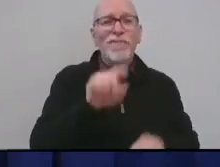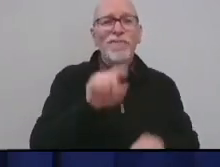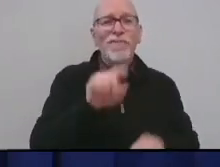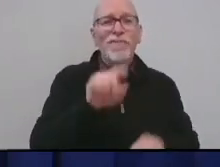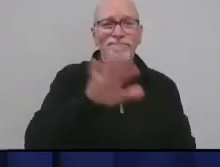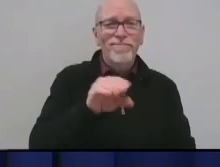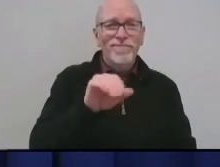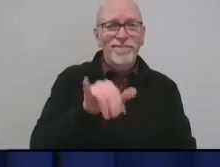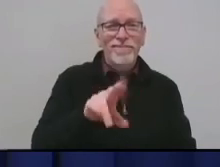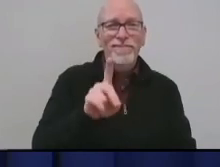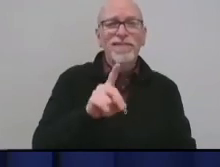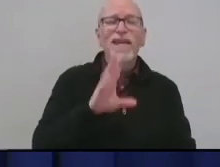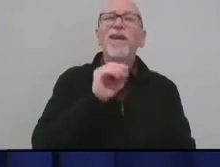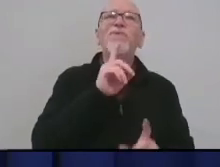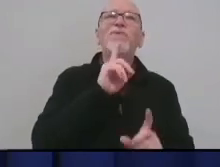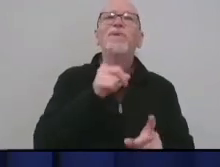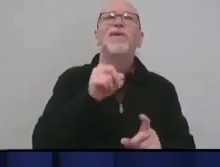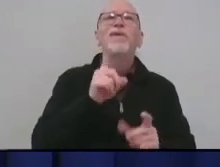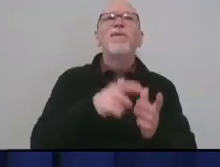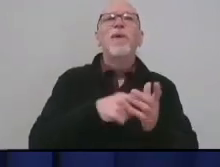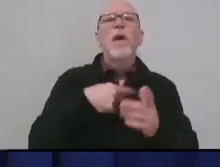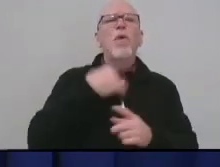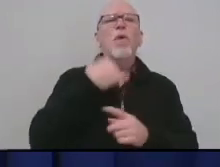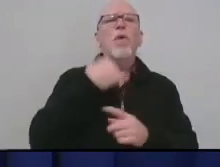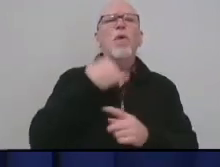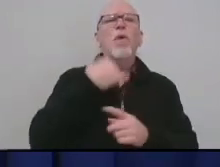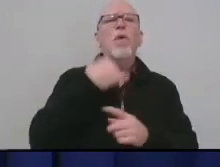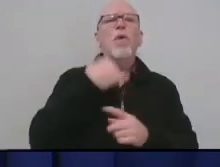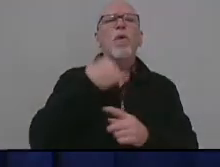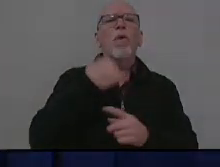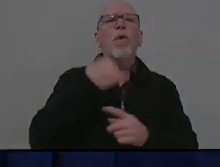phone call, a clarification of